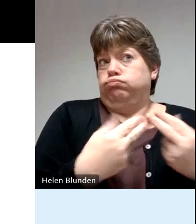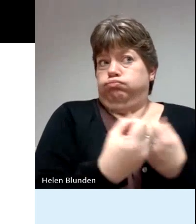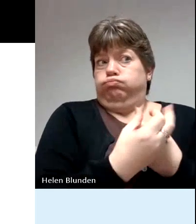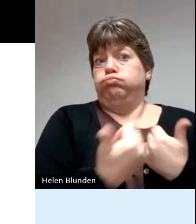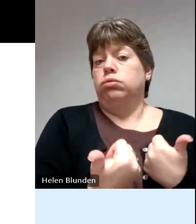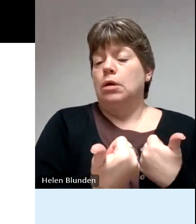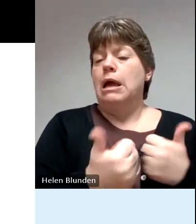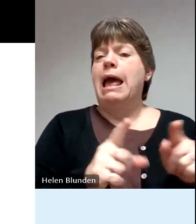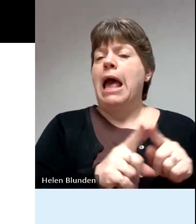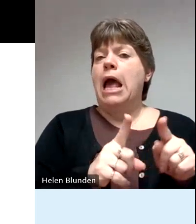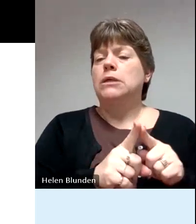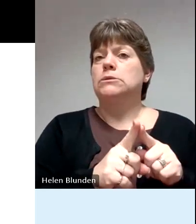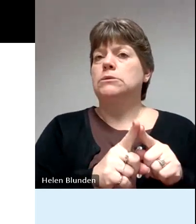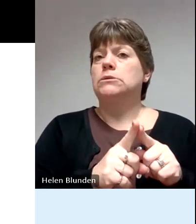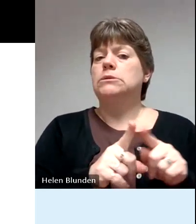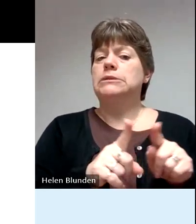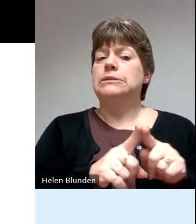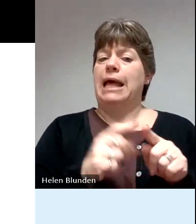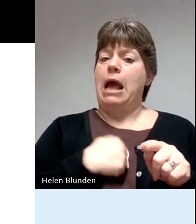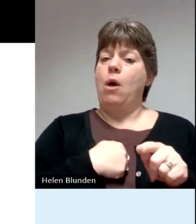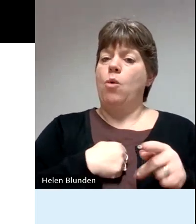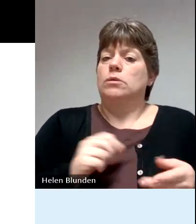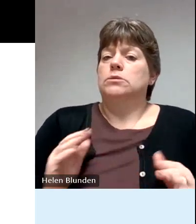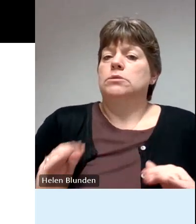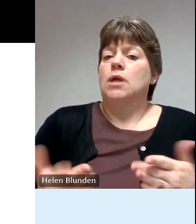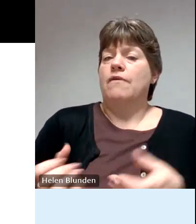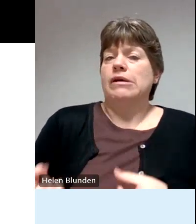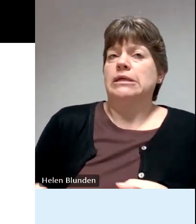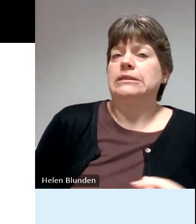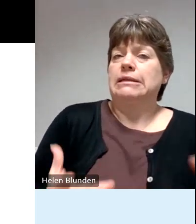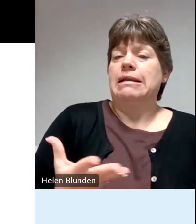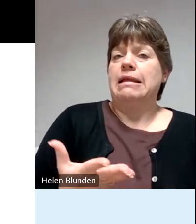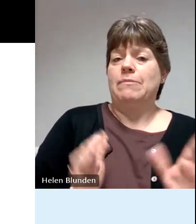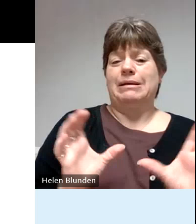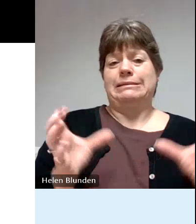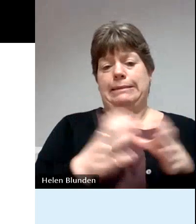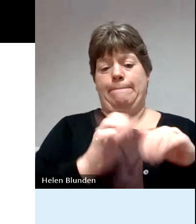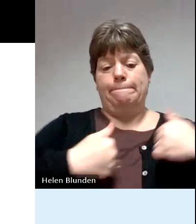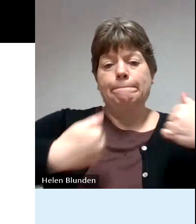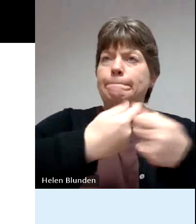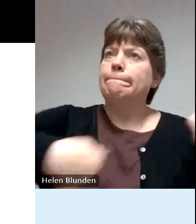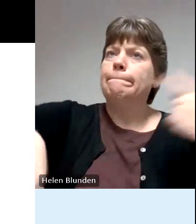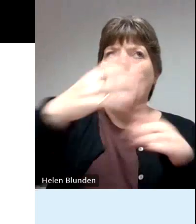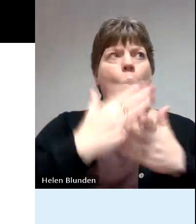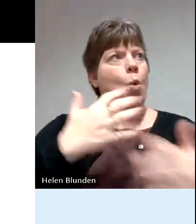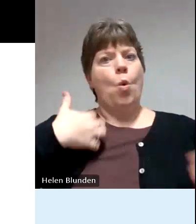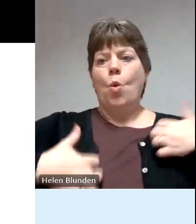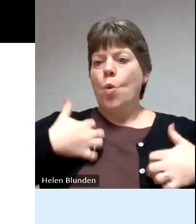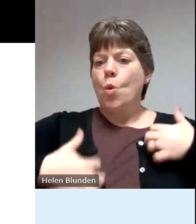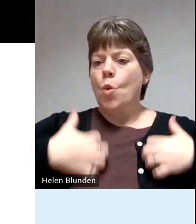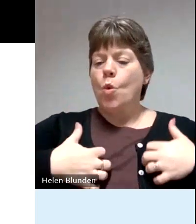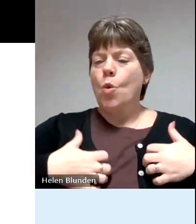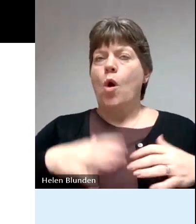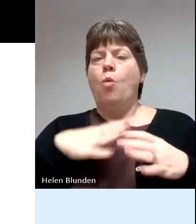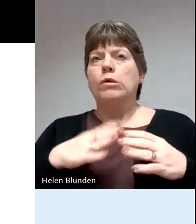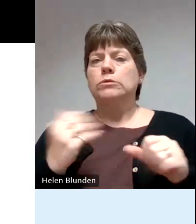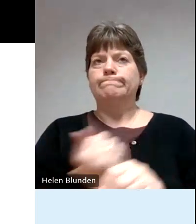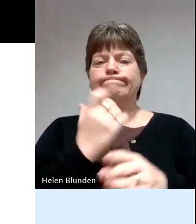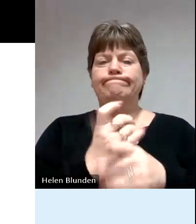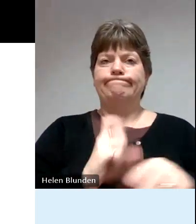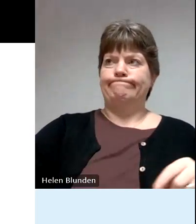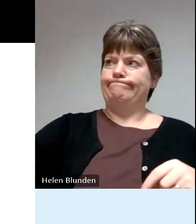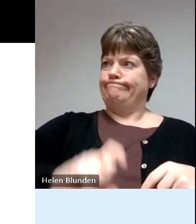that, it's delivered by a really enthusiastic team who are building the confidence of